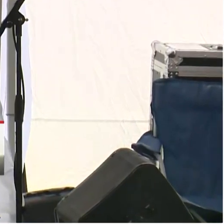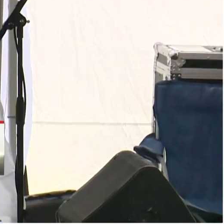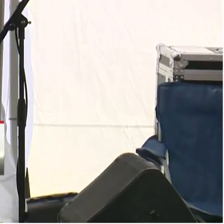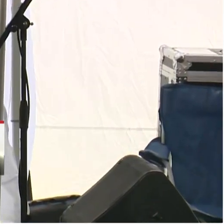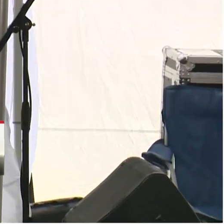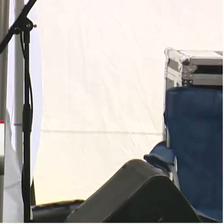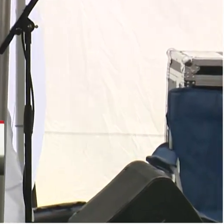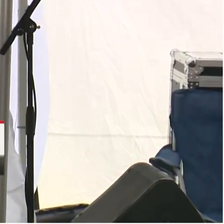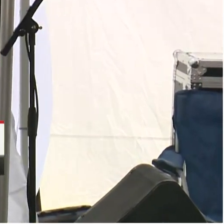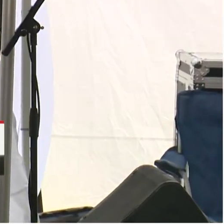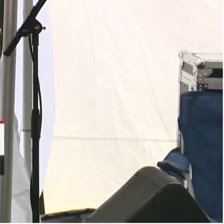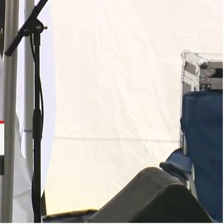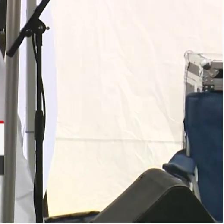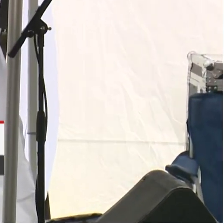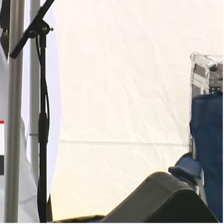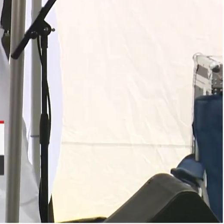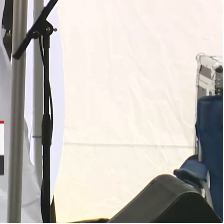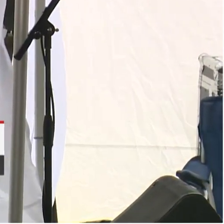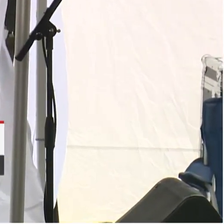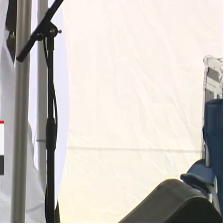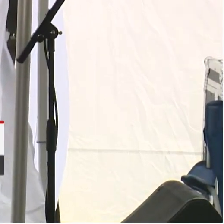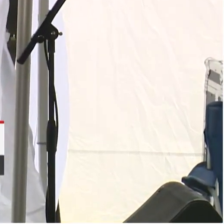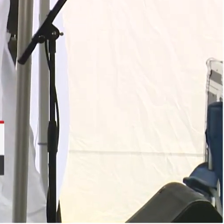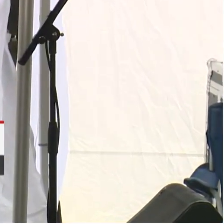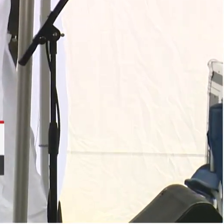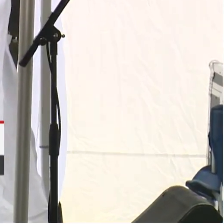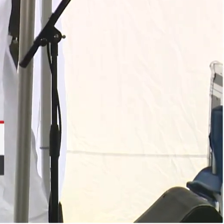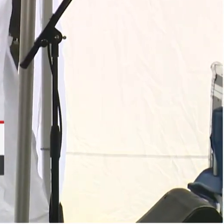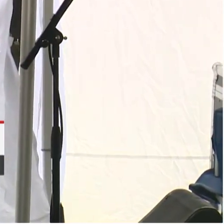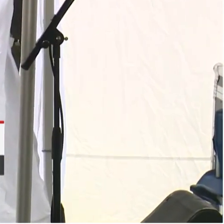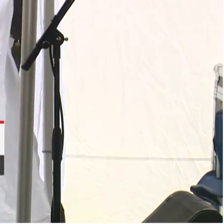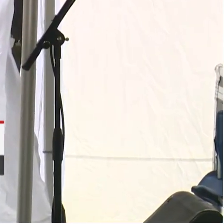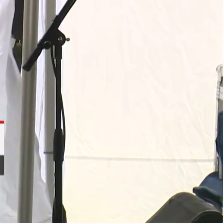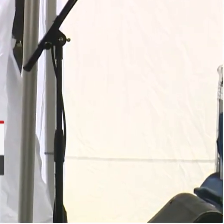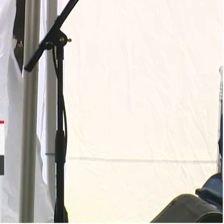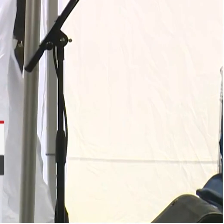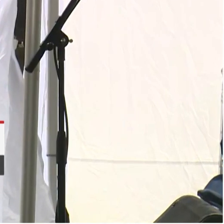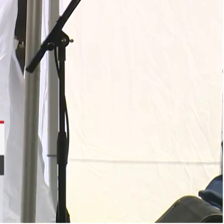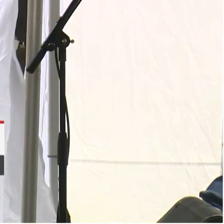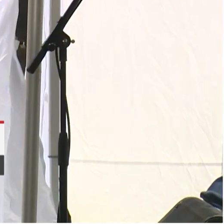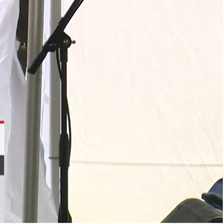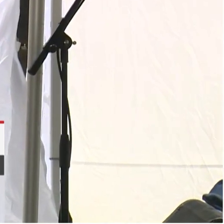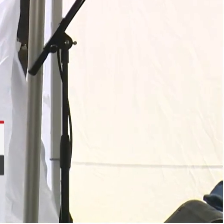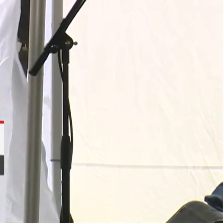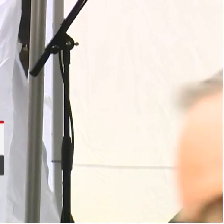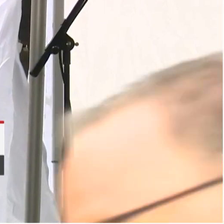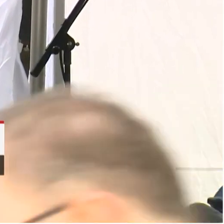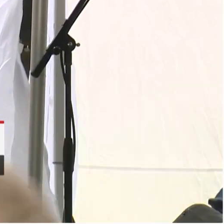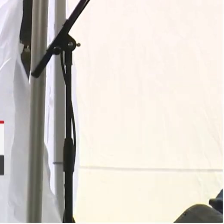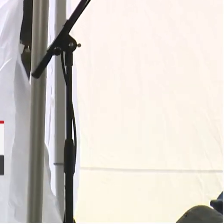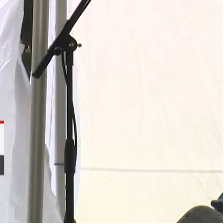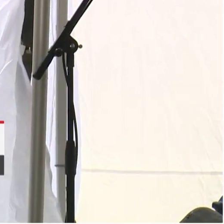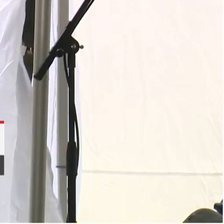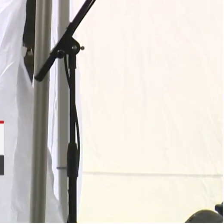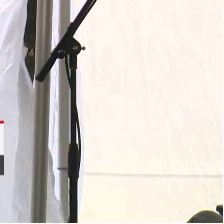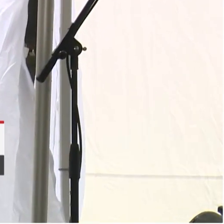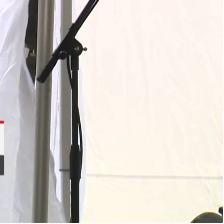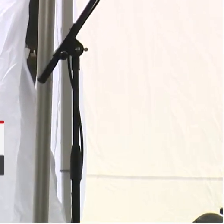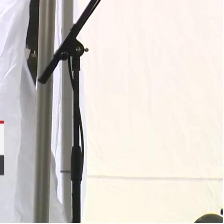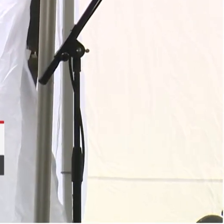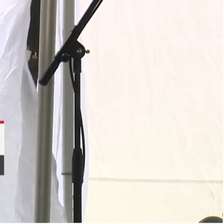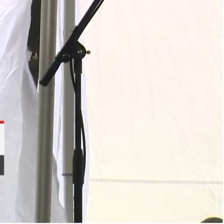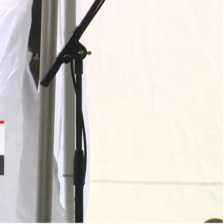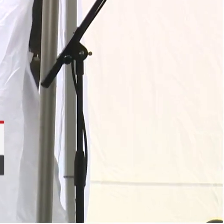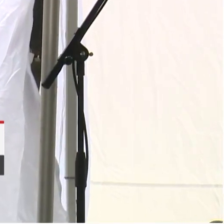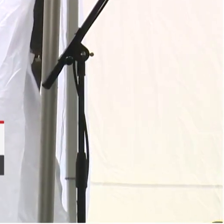guess it's a good symbol or sign. We're here to celebrate a number of things, and we're going to hear from a